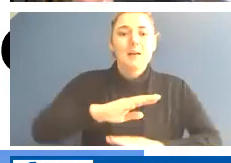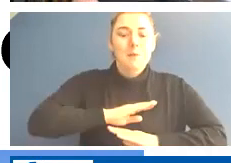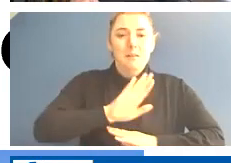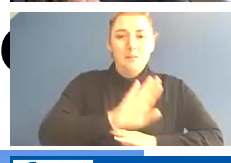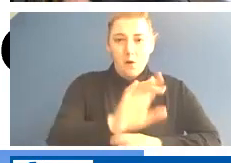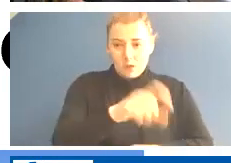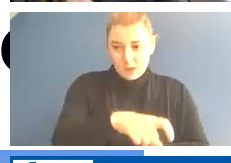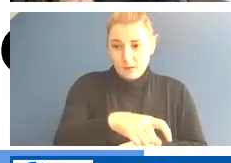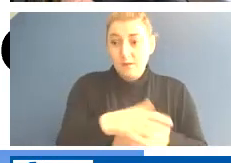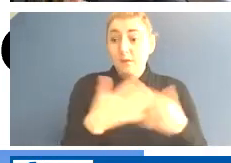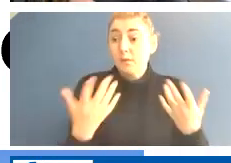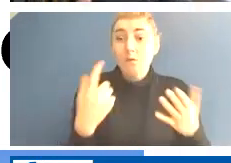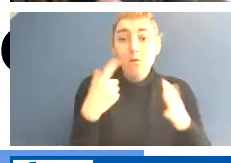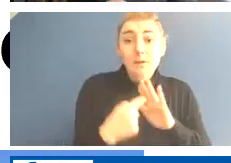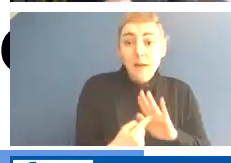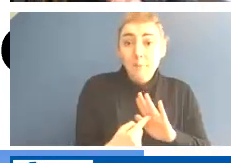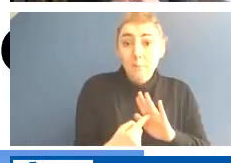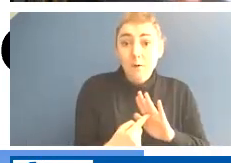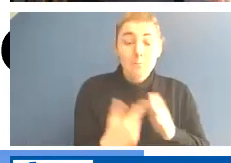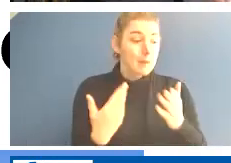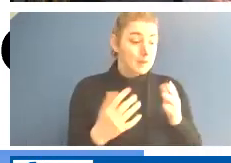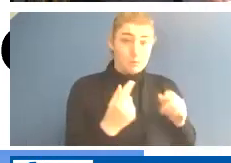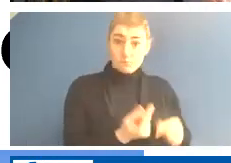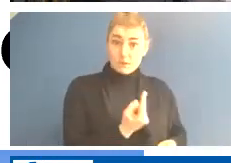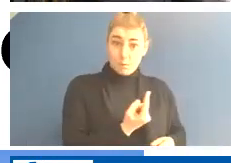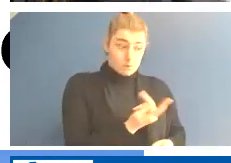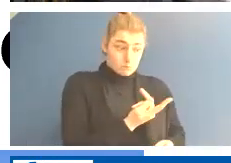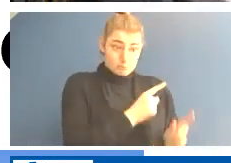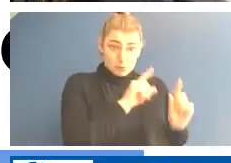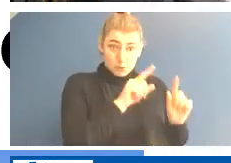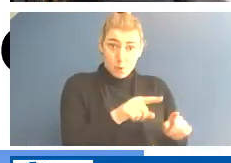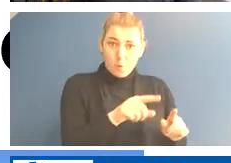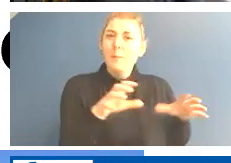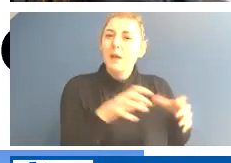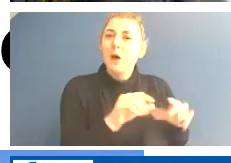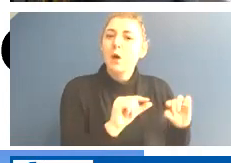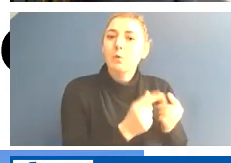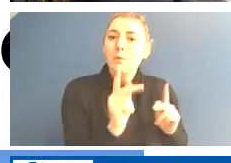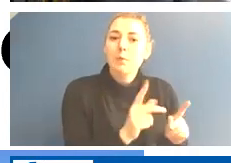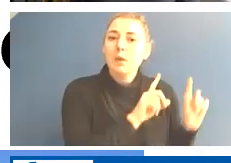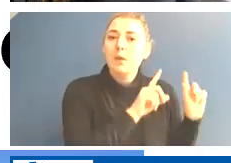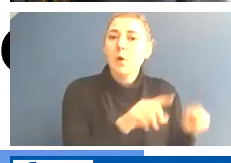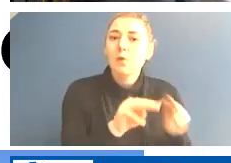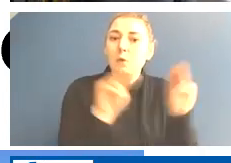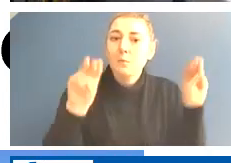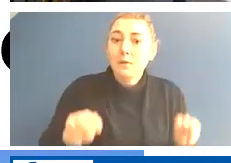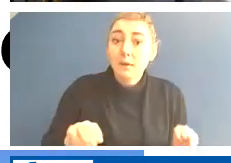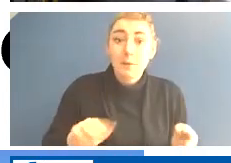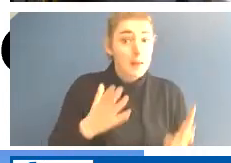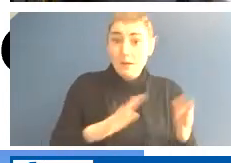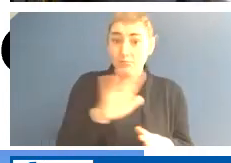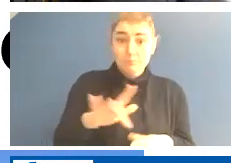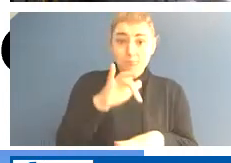let's say I'm going to take someone or a group of people to a museum. And especially if we have not been there